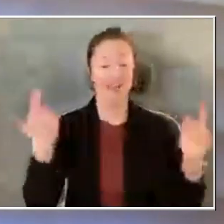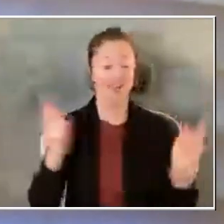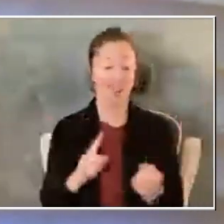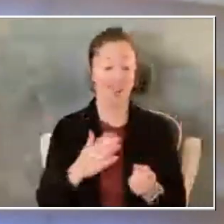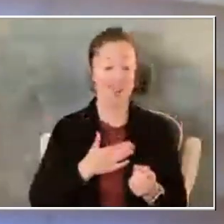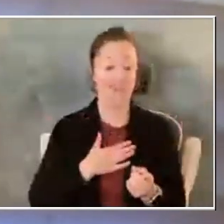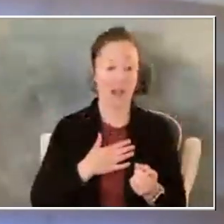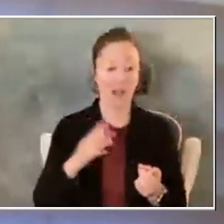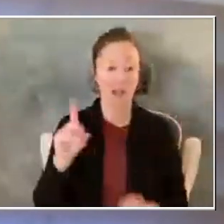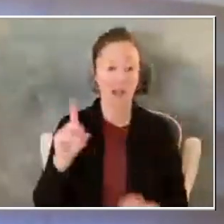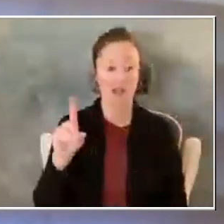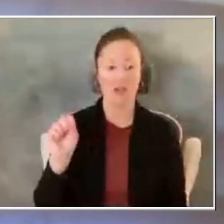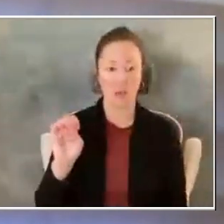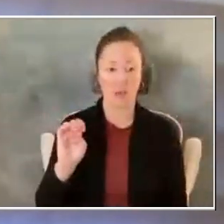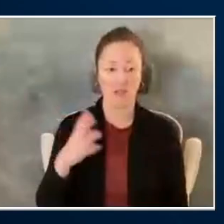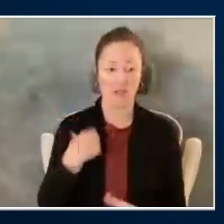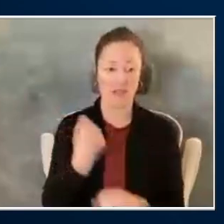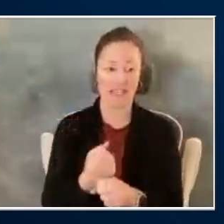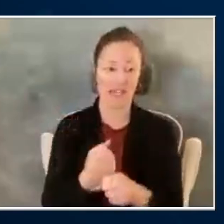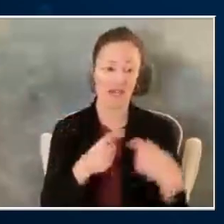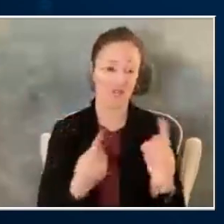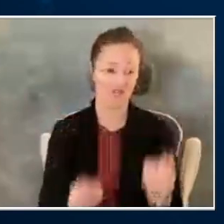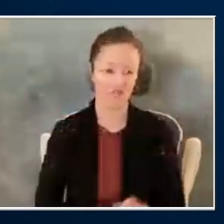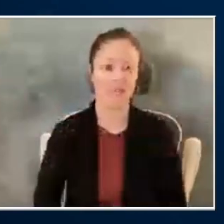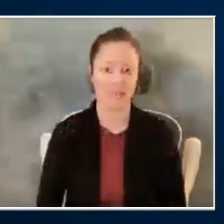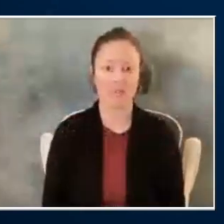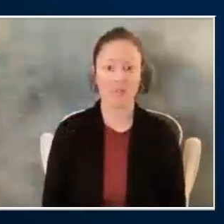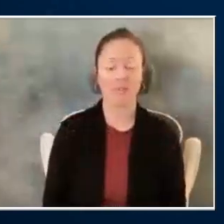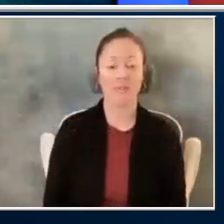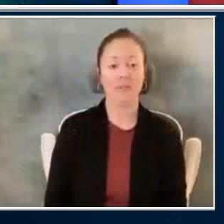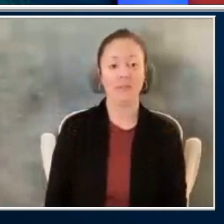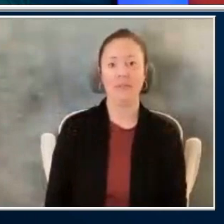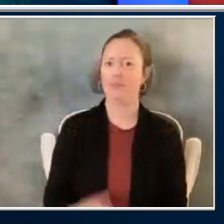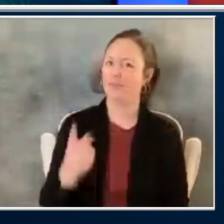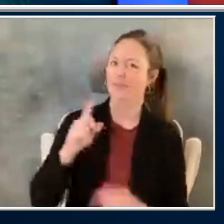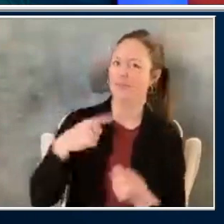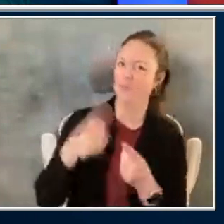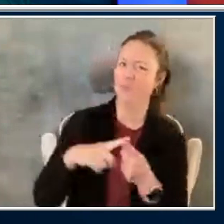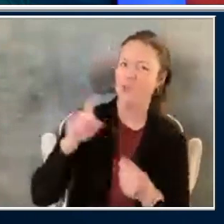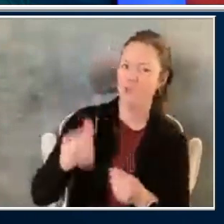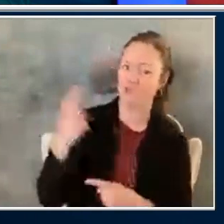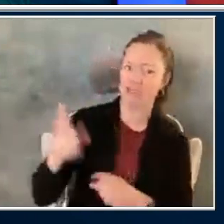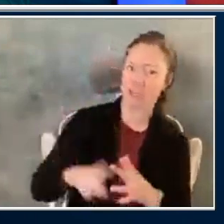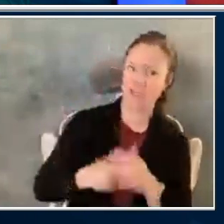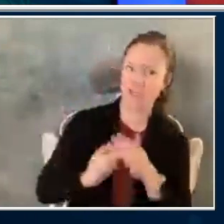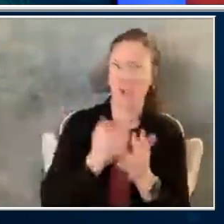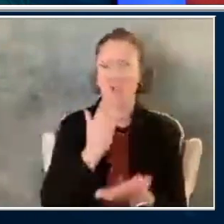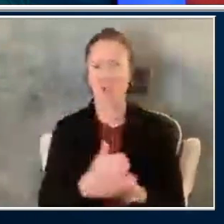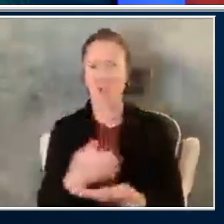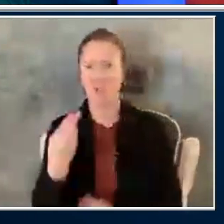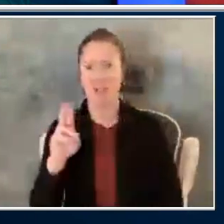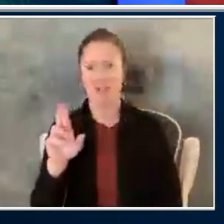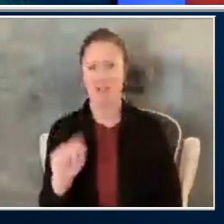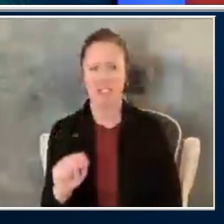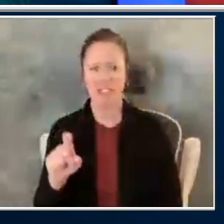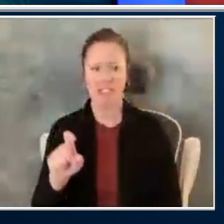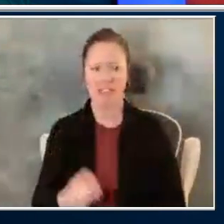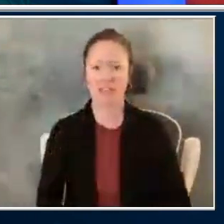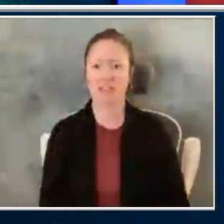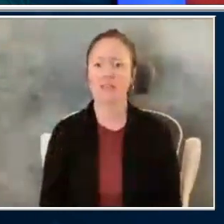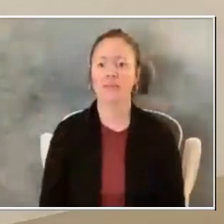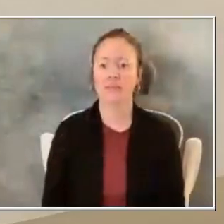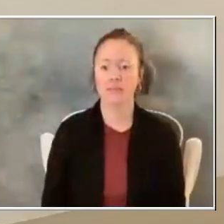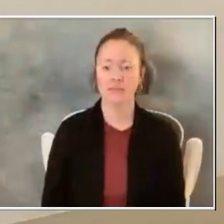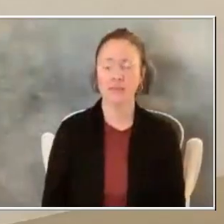over the years. So Dr. Meister, when should someone start and stop HRT? So really, we